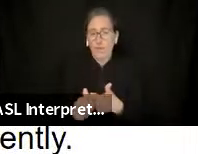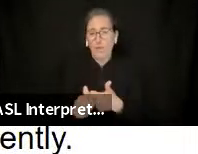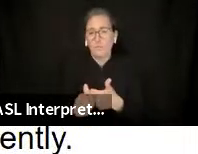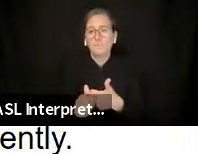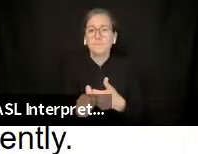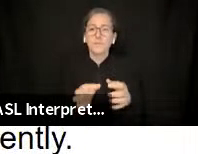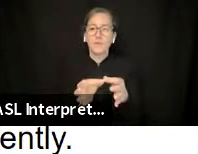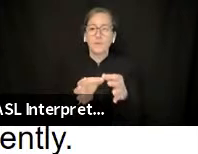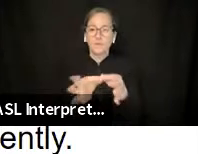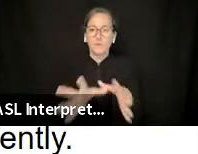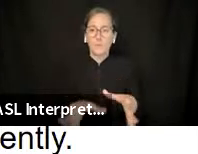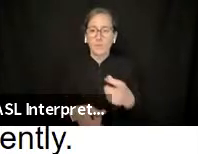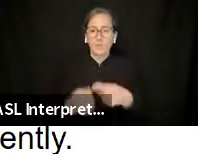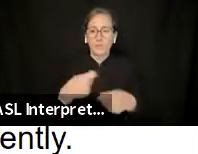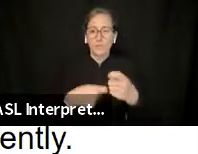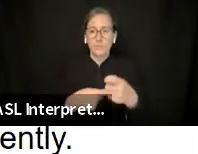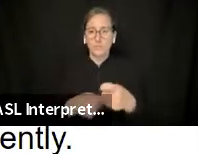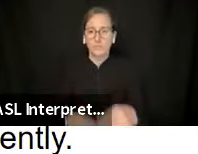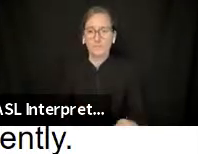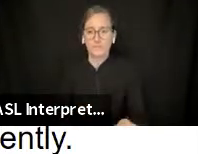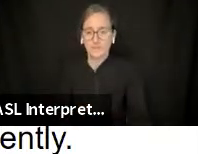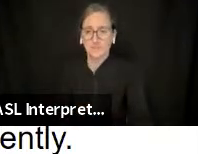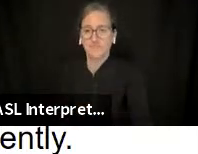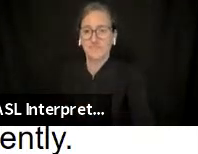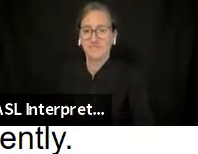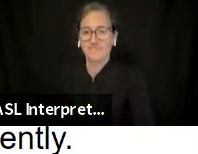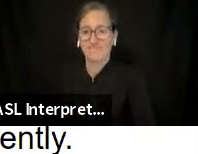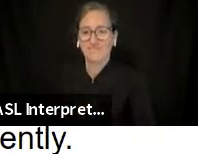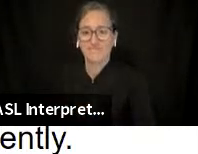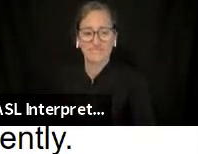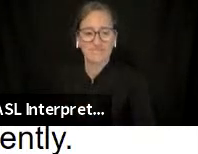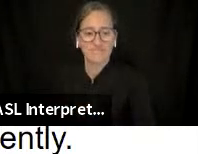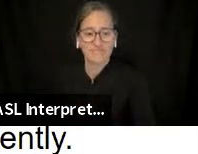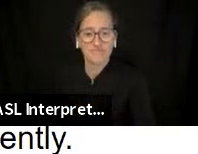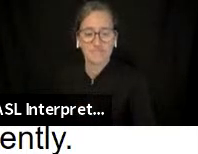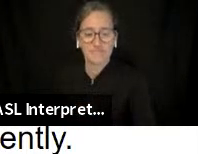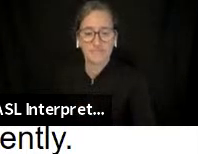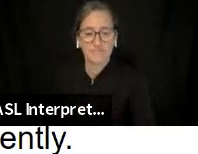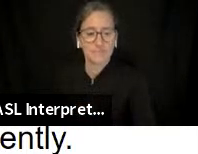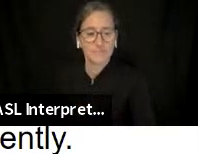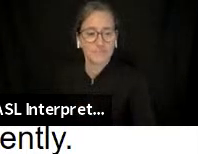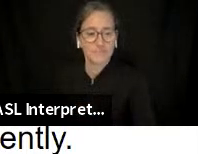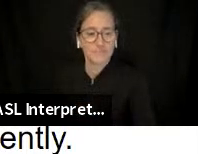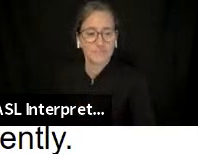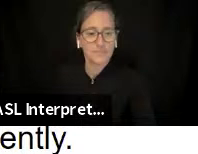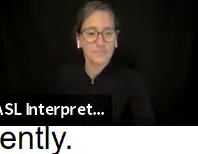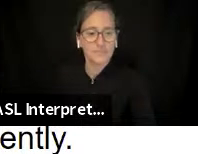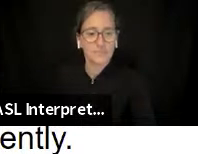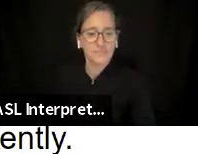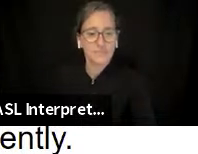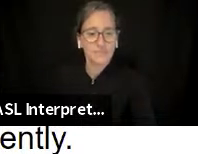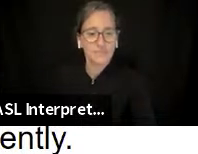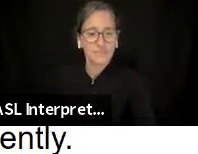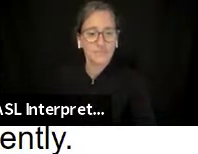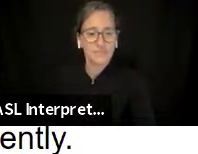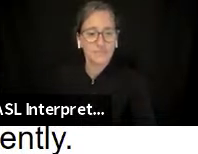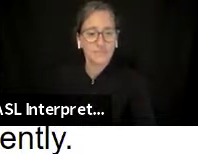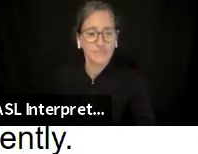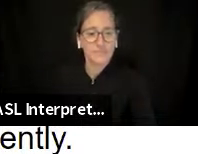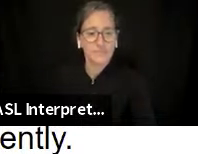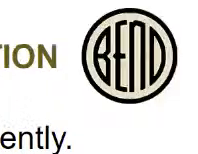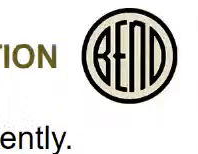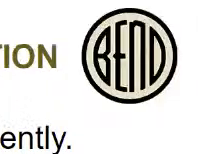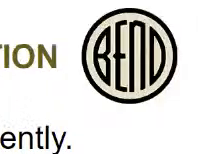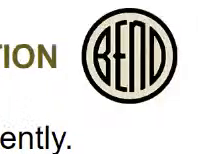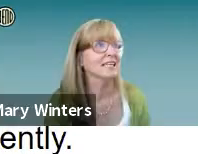Probably the biggest and most confusing change in your lives when you become part of a